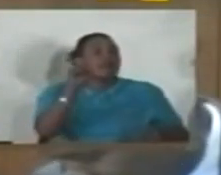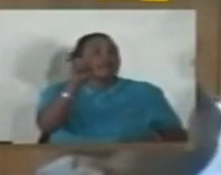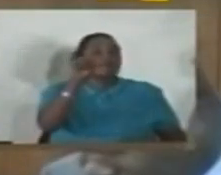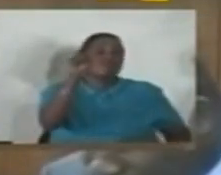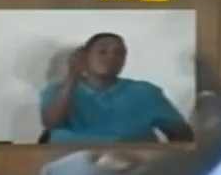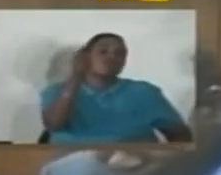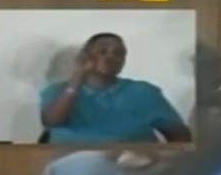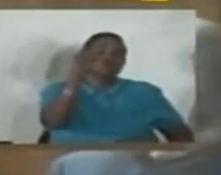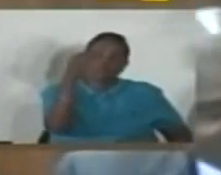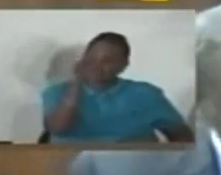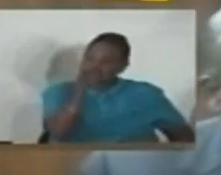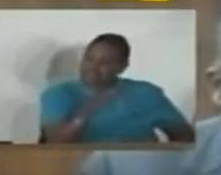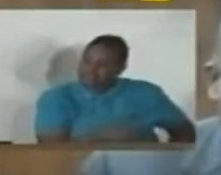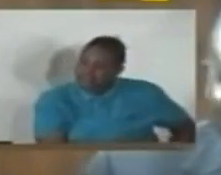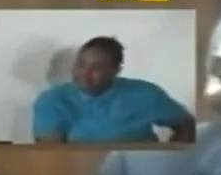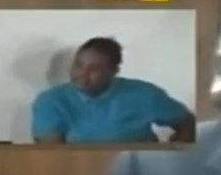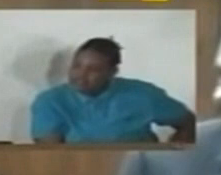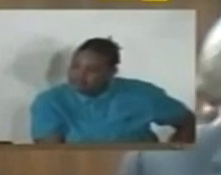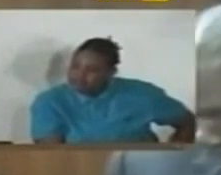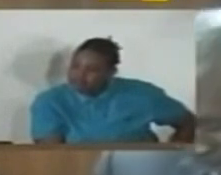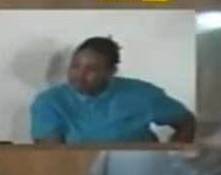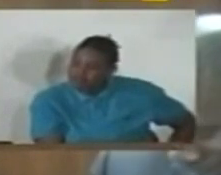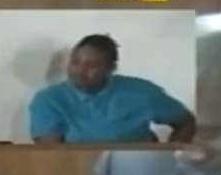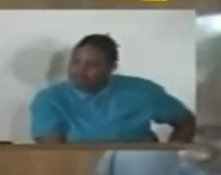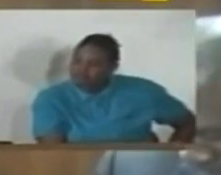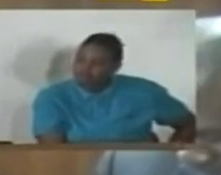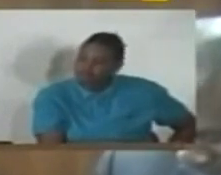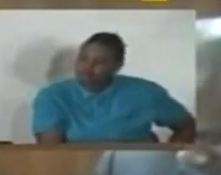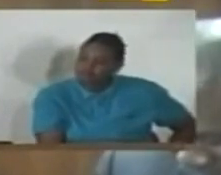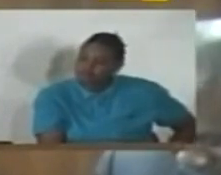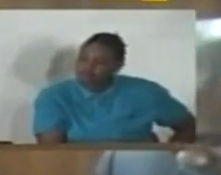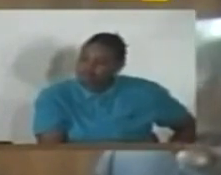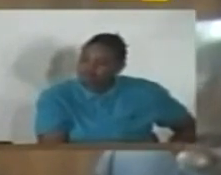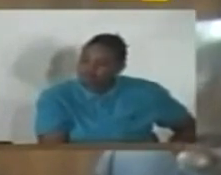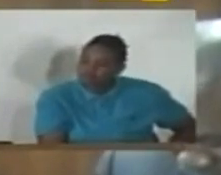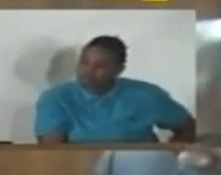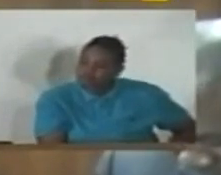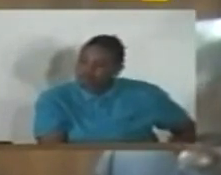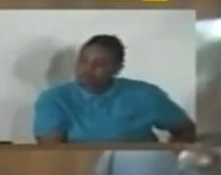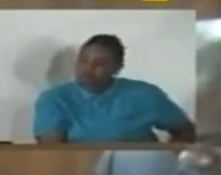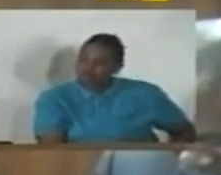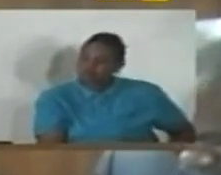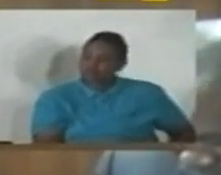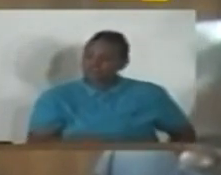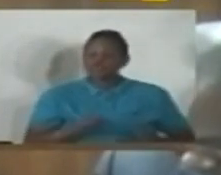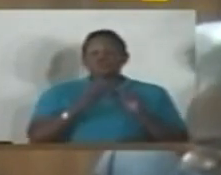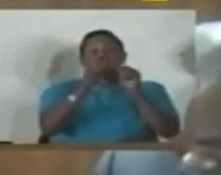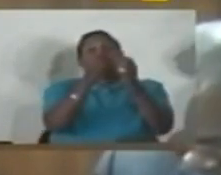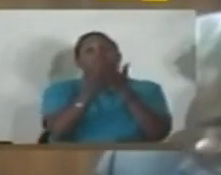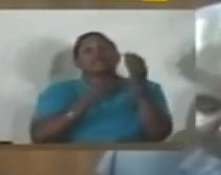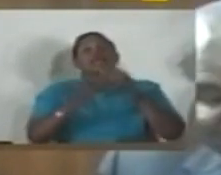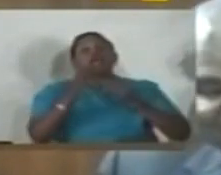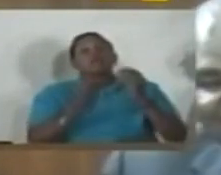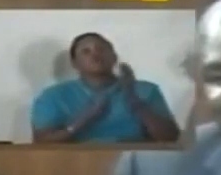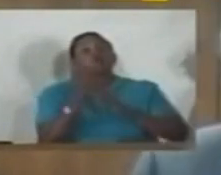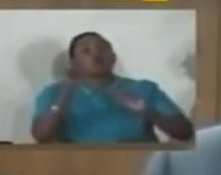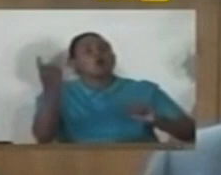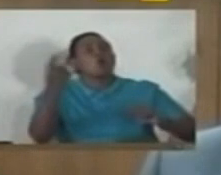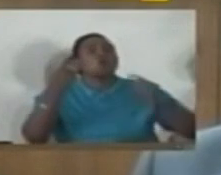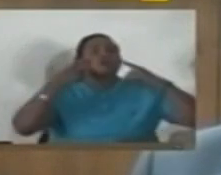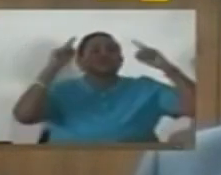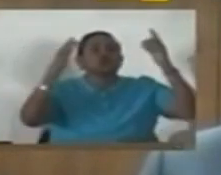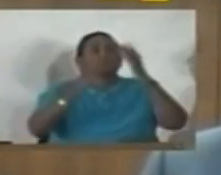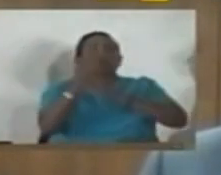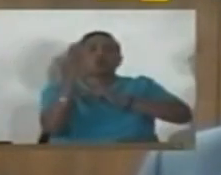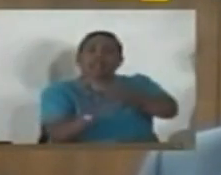1st, 2019. Mr. Speaker, sustainable economic growth can only be achieved through national productivity